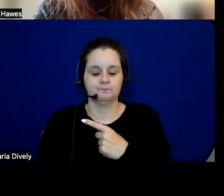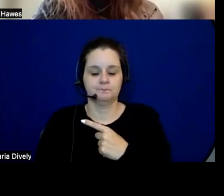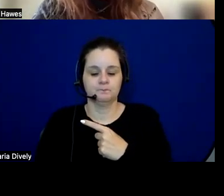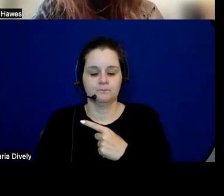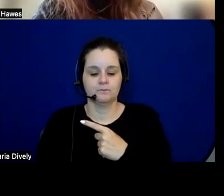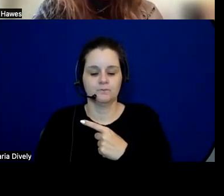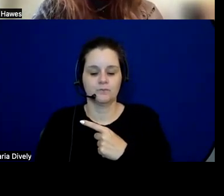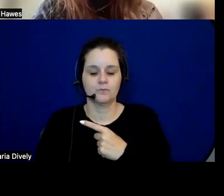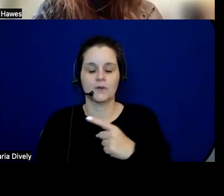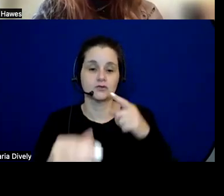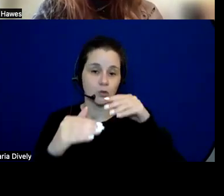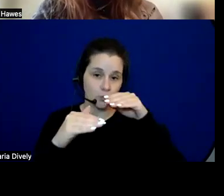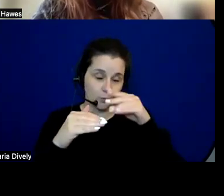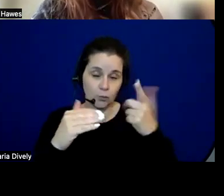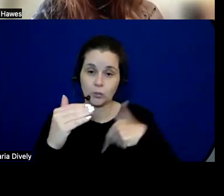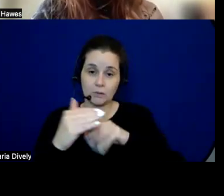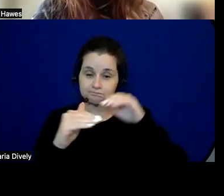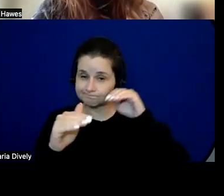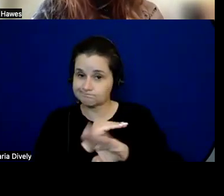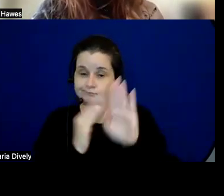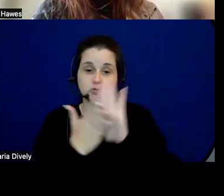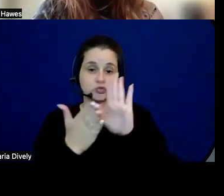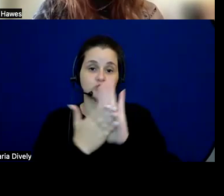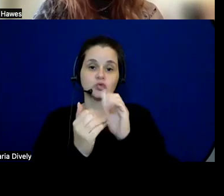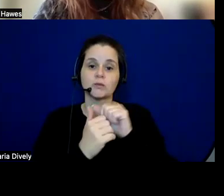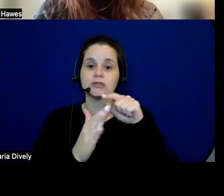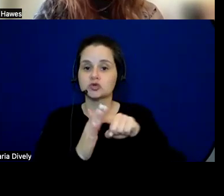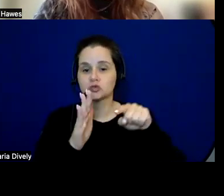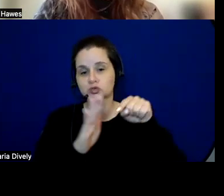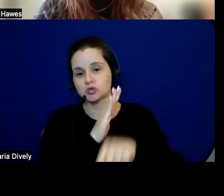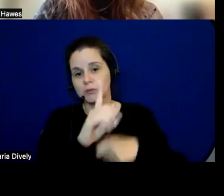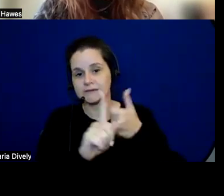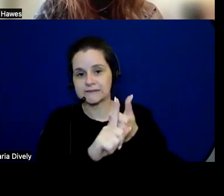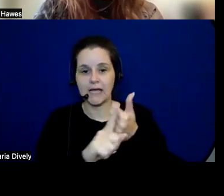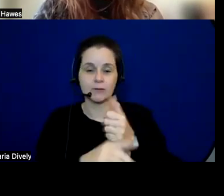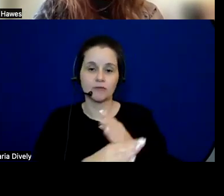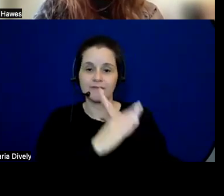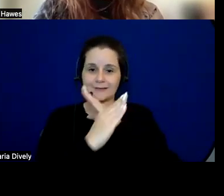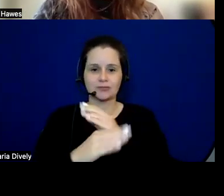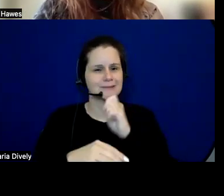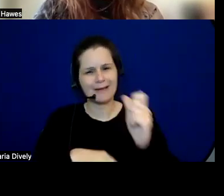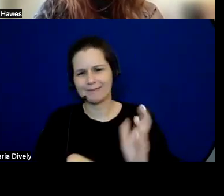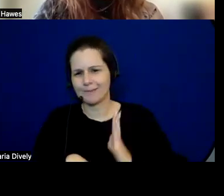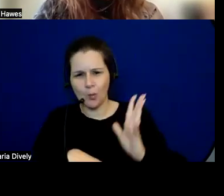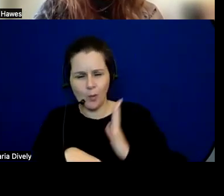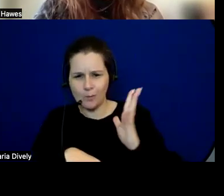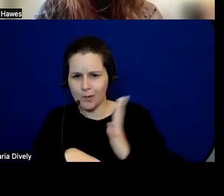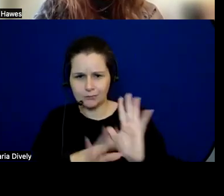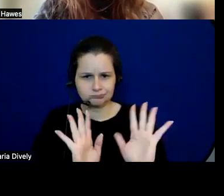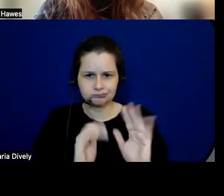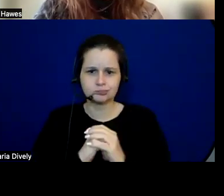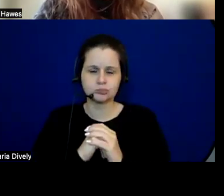going into the schools and doing some suicide prevention. It wasn't anything formal. And